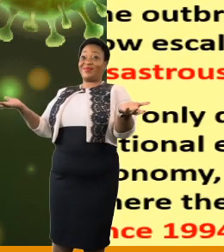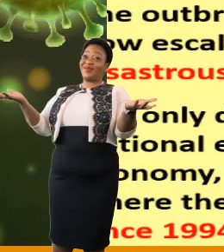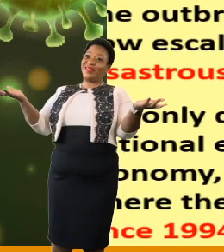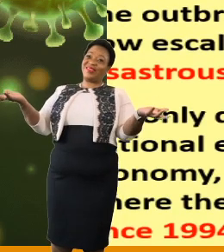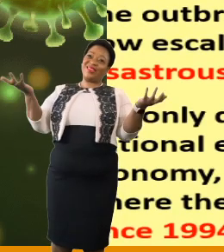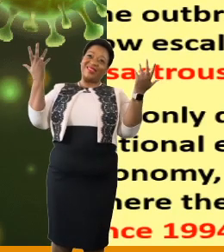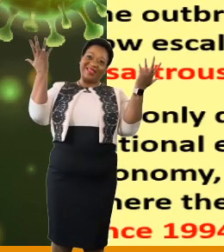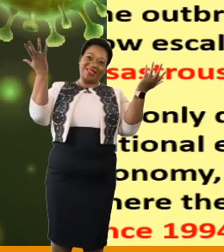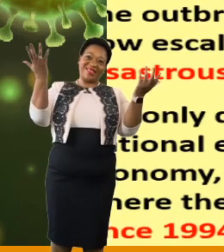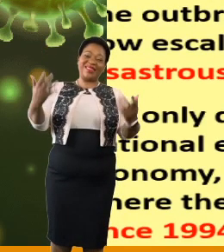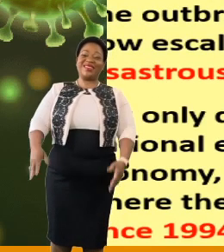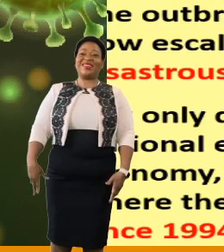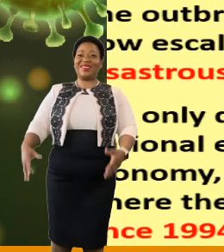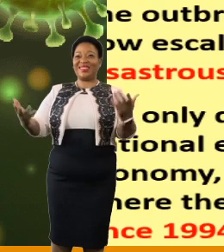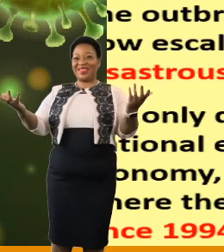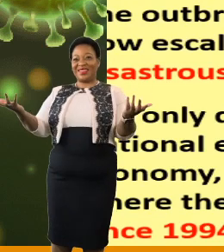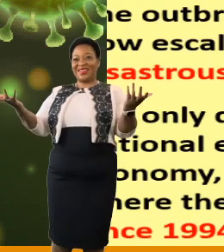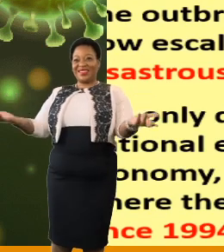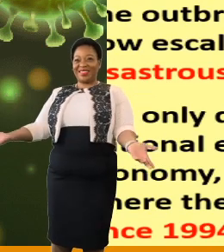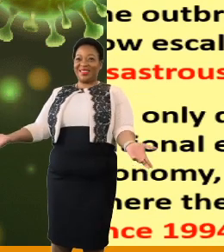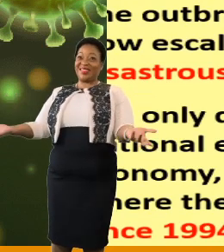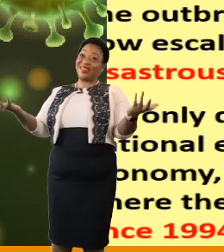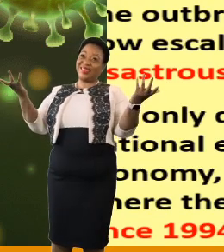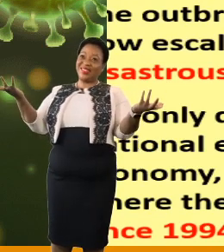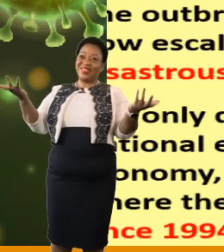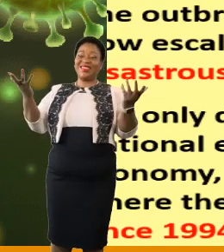here so I can see the presentation myself. Right.